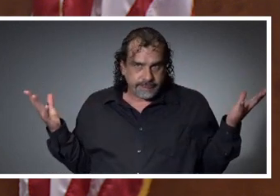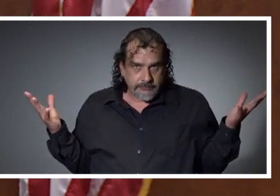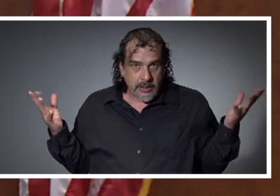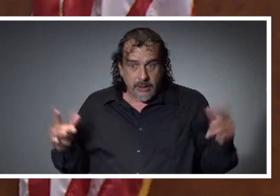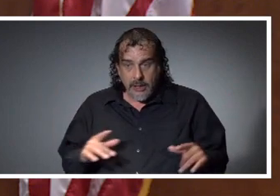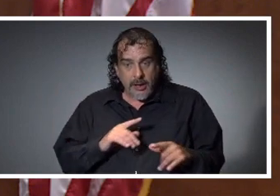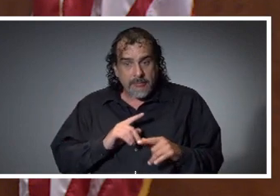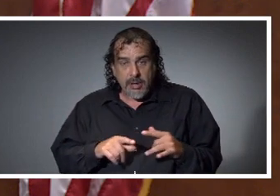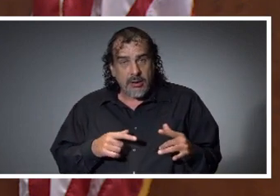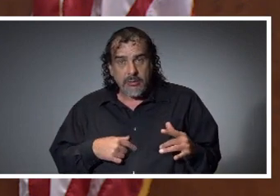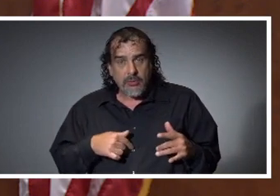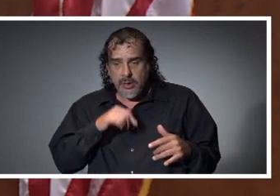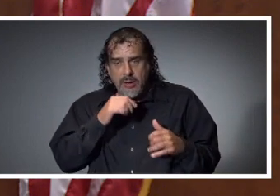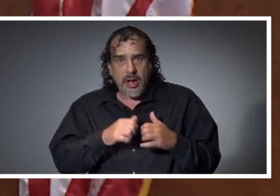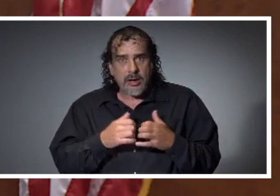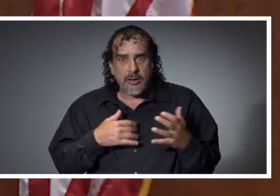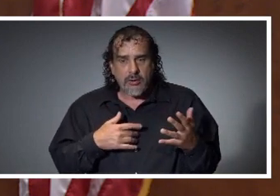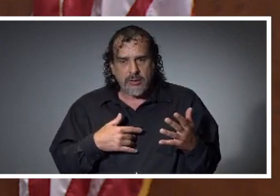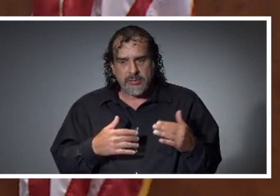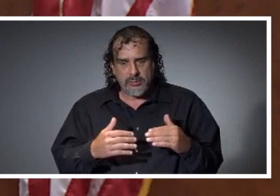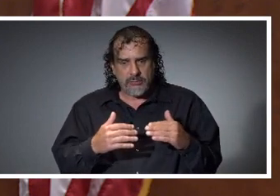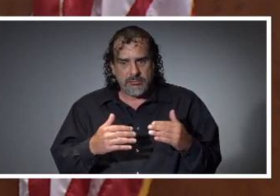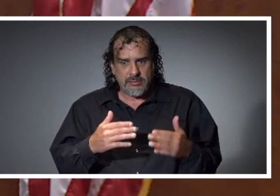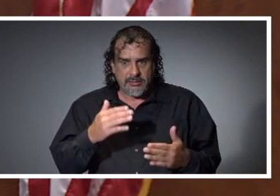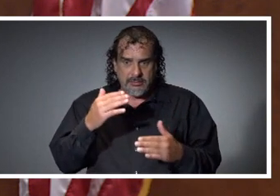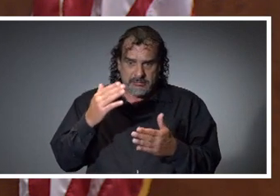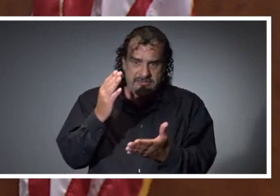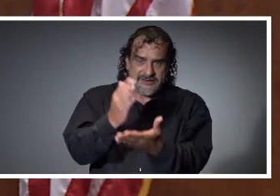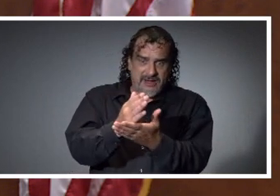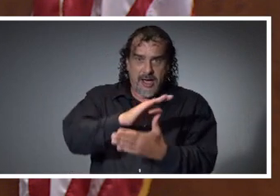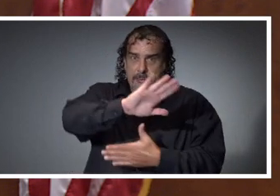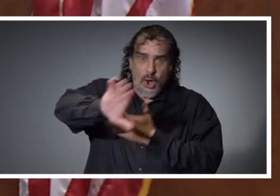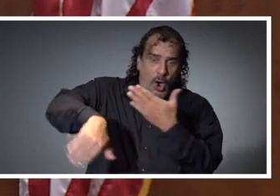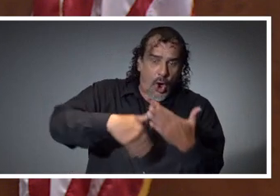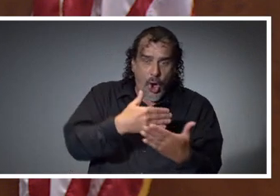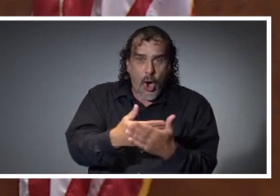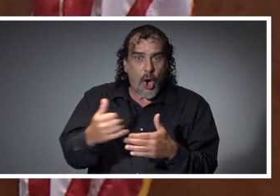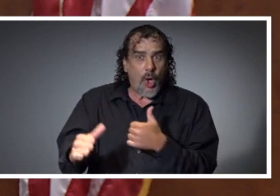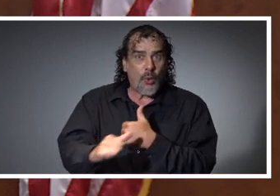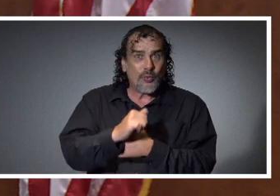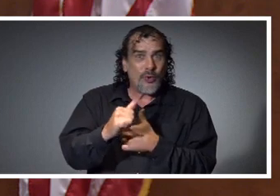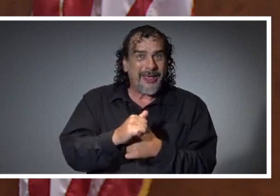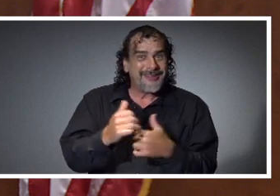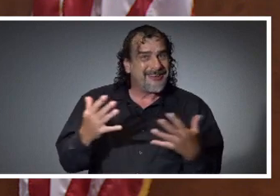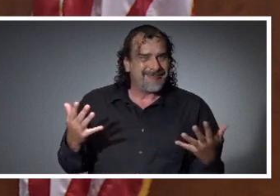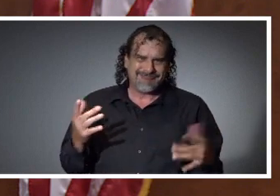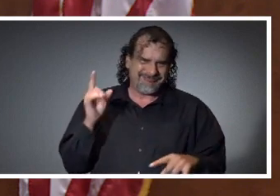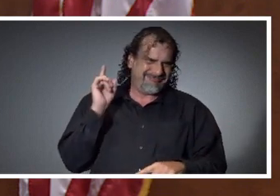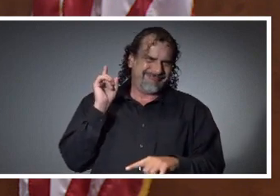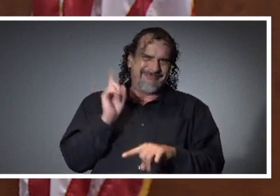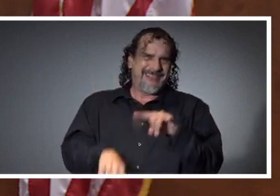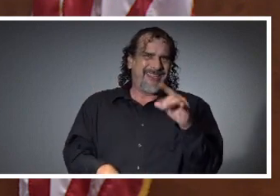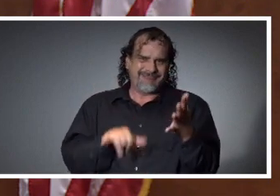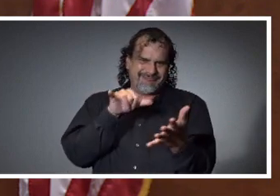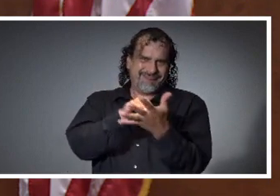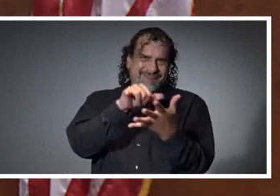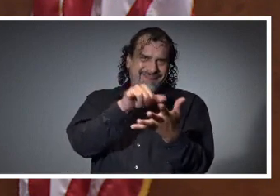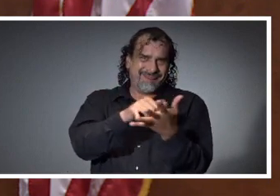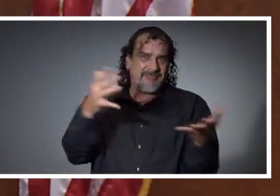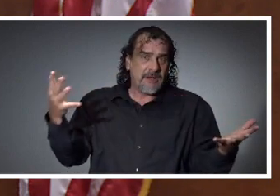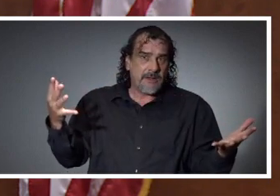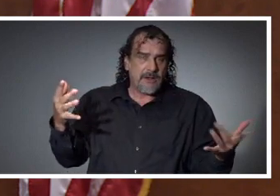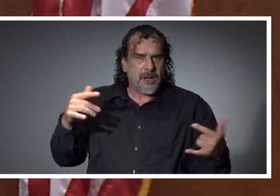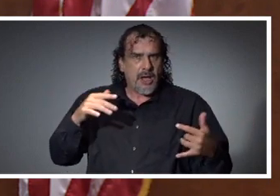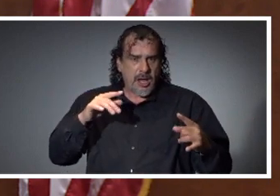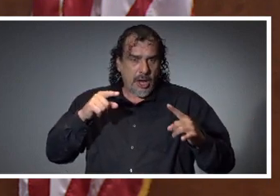ever completely minimize risk and mitigate risk to a point of zero. We've got to understand that our goal